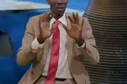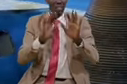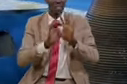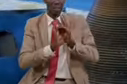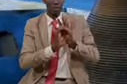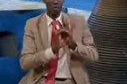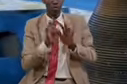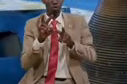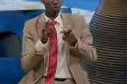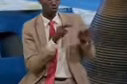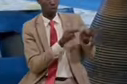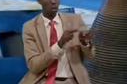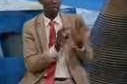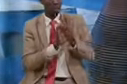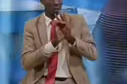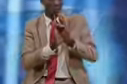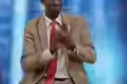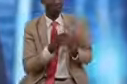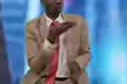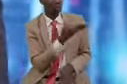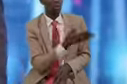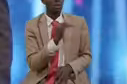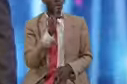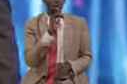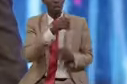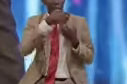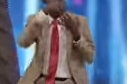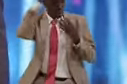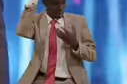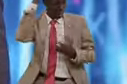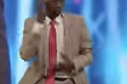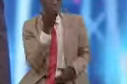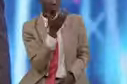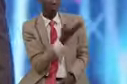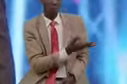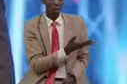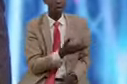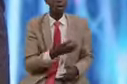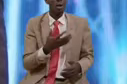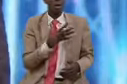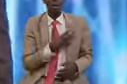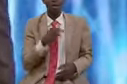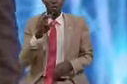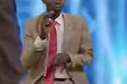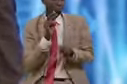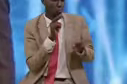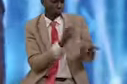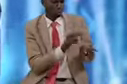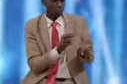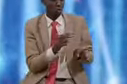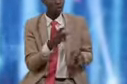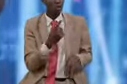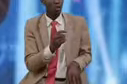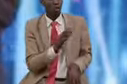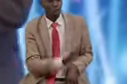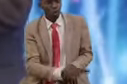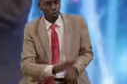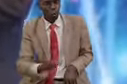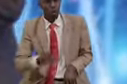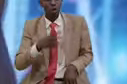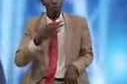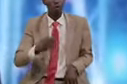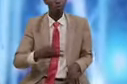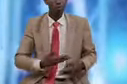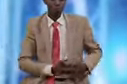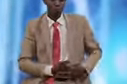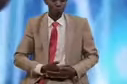lion there, and look at all the children and all the offspring of the lion,